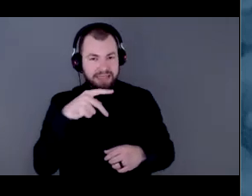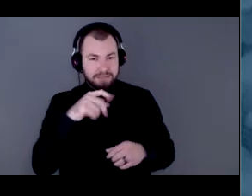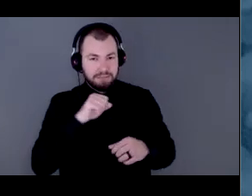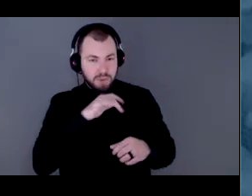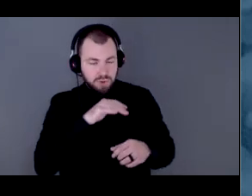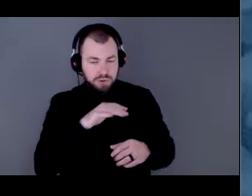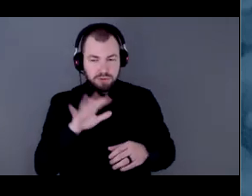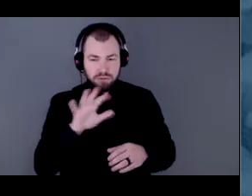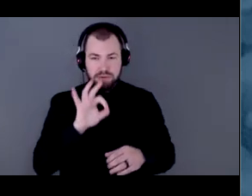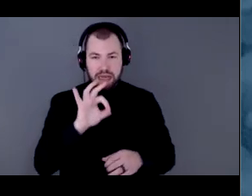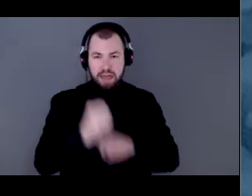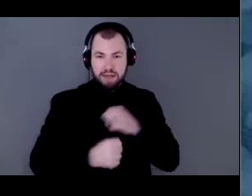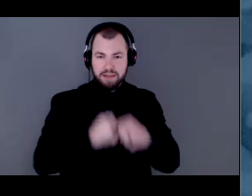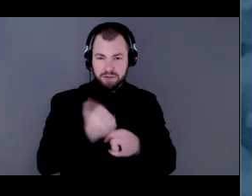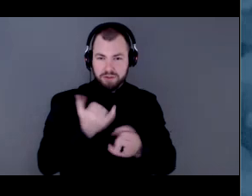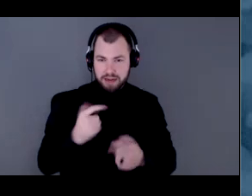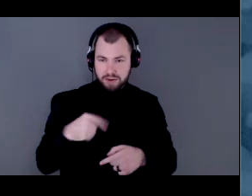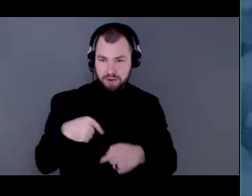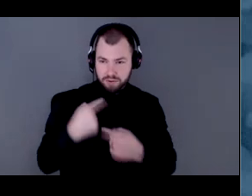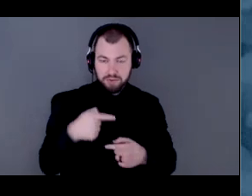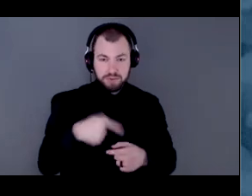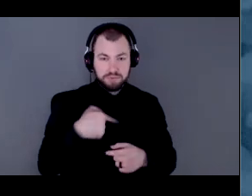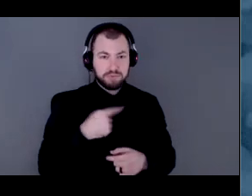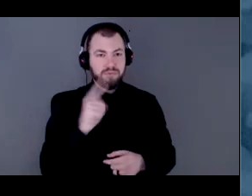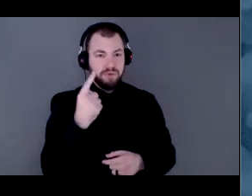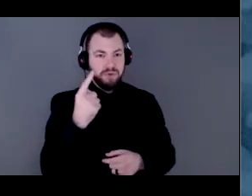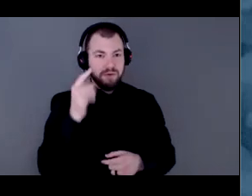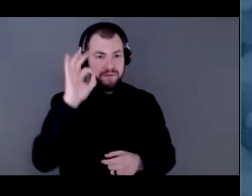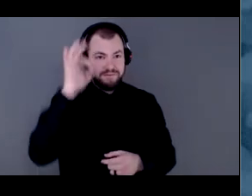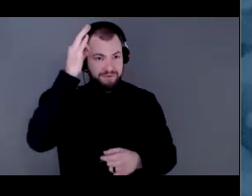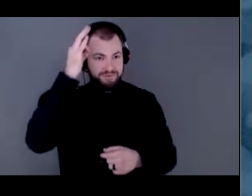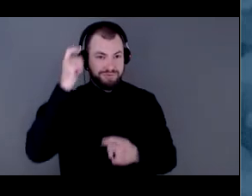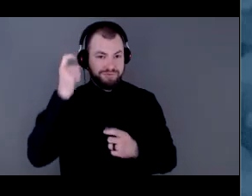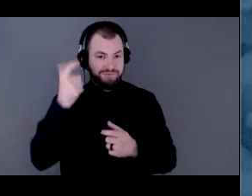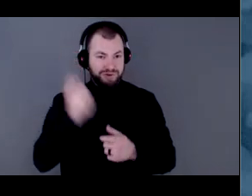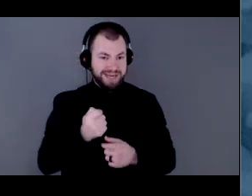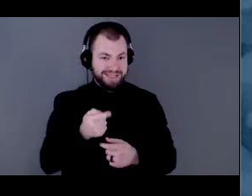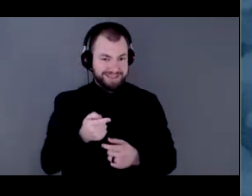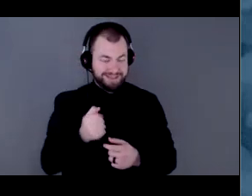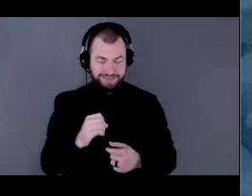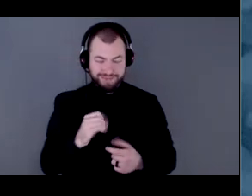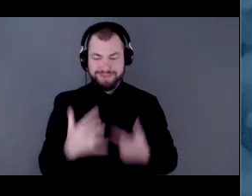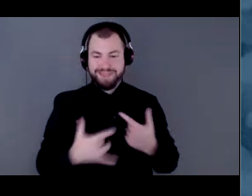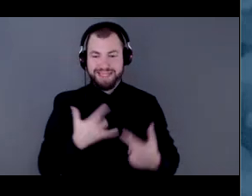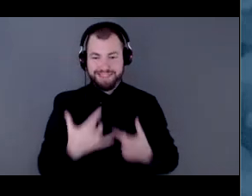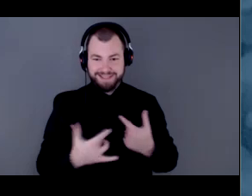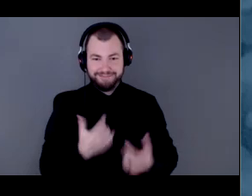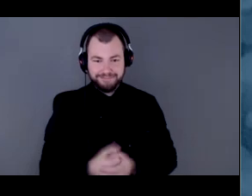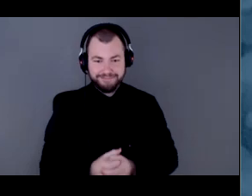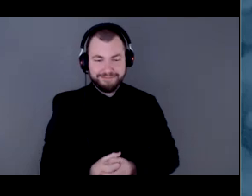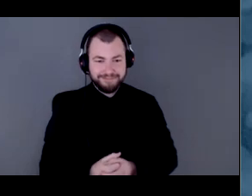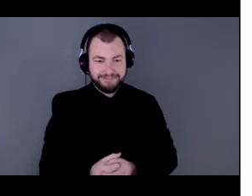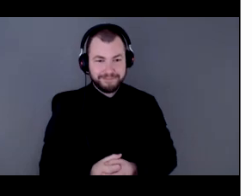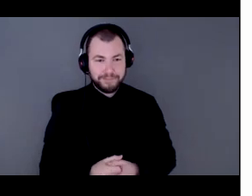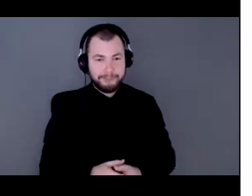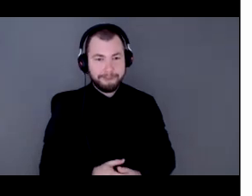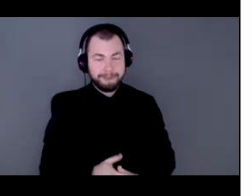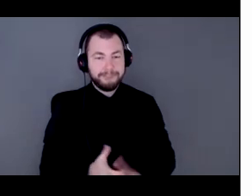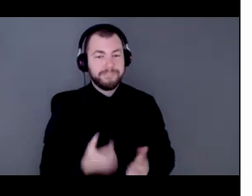now, and this is my first federal grant, so very exciting. I'd like to just start